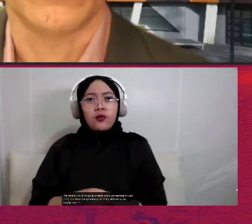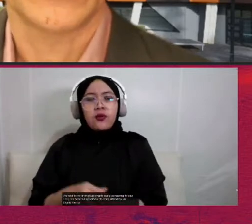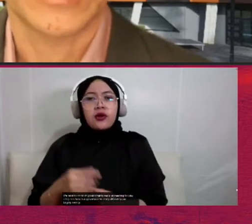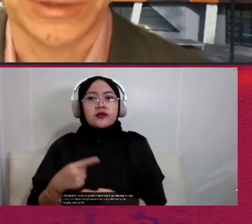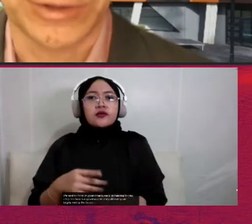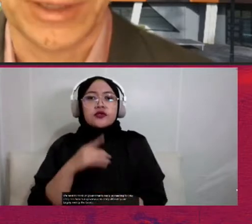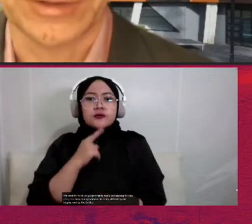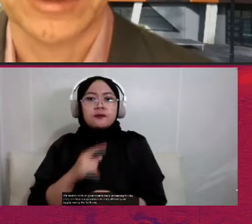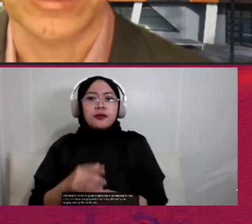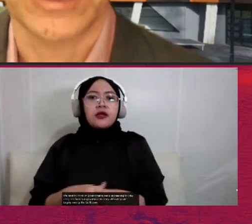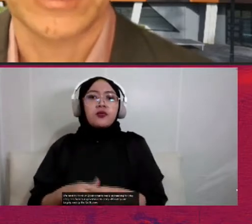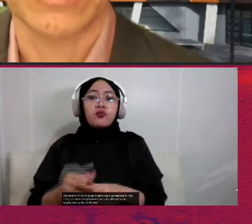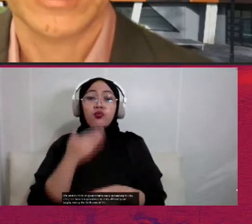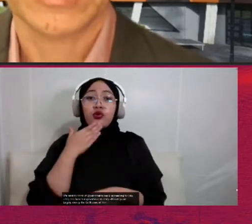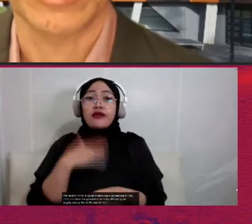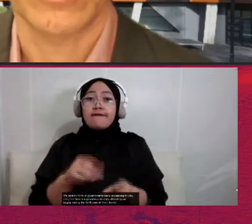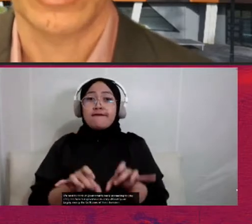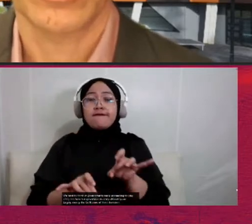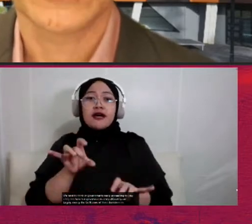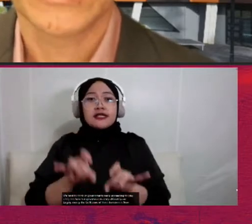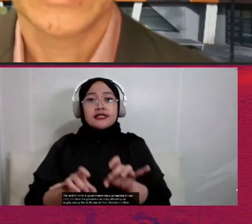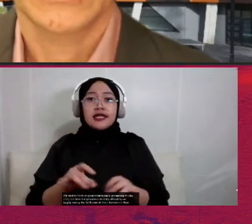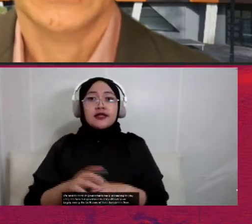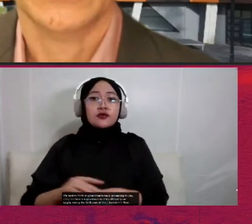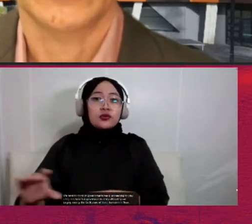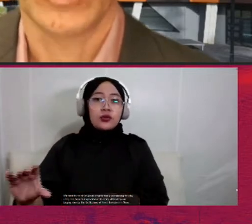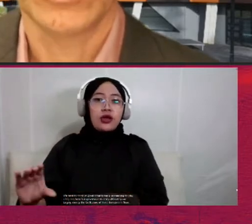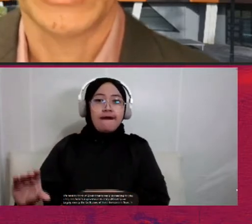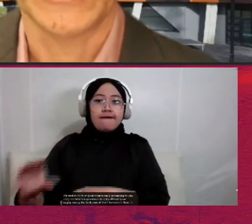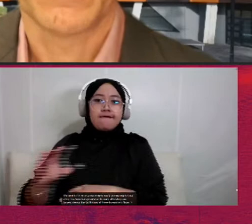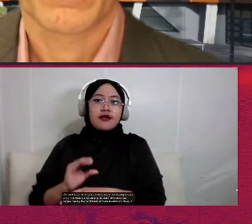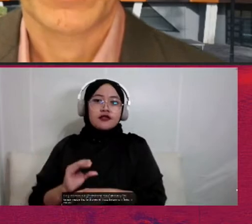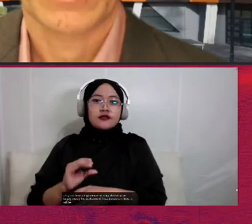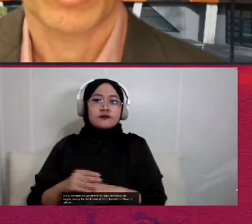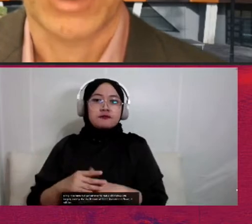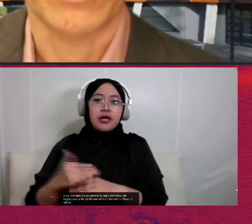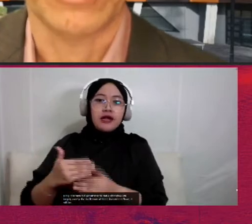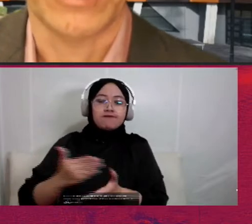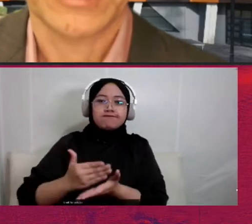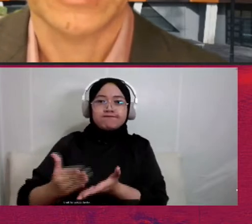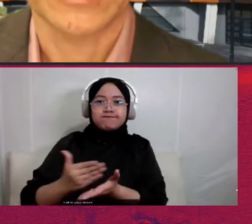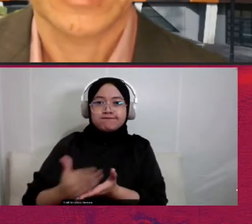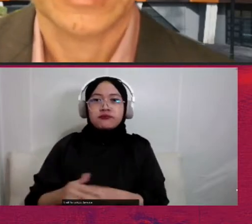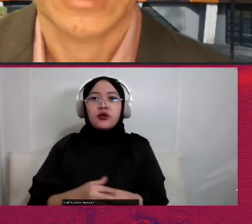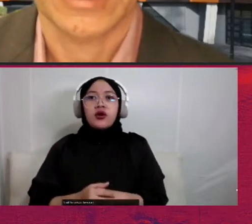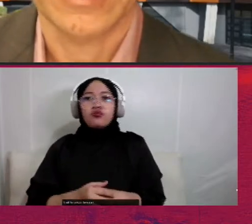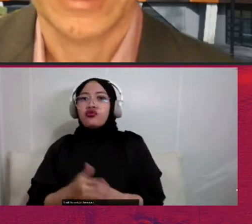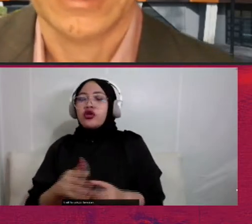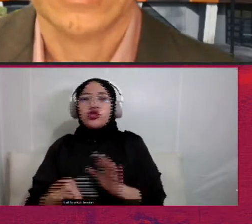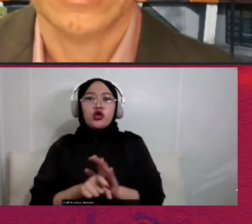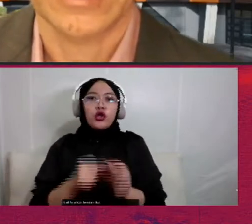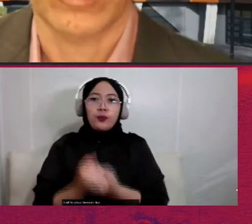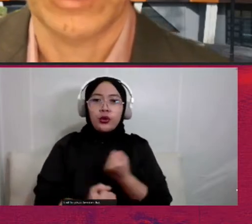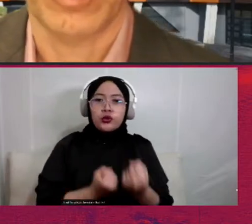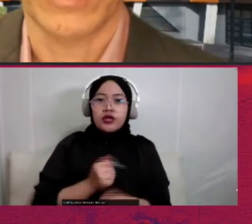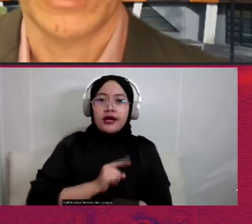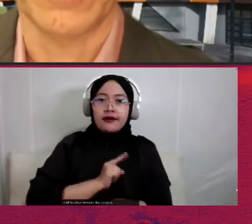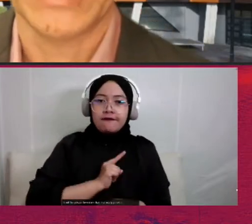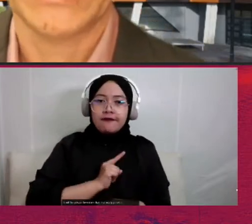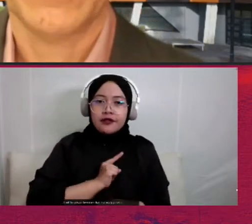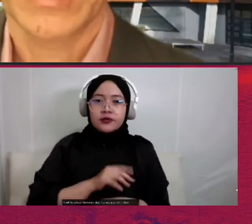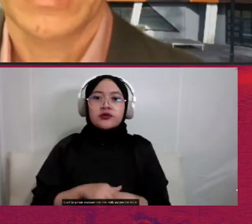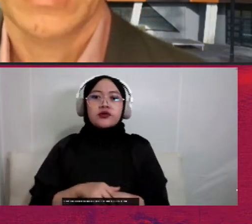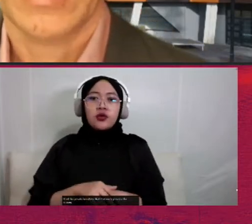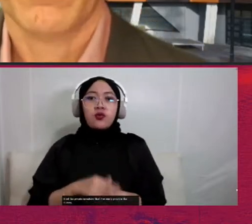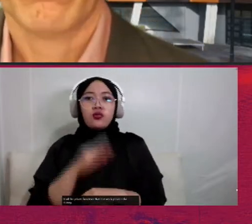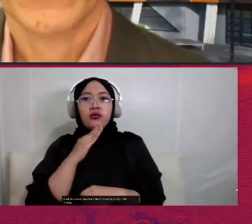merely the facilitators of these investment flows. It will be private investors that really provide the